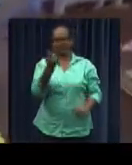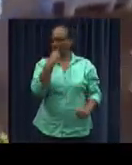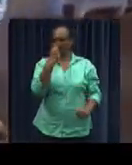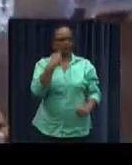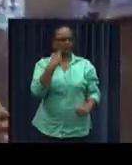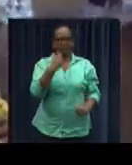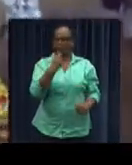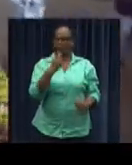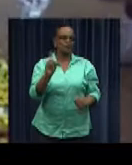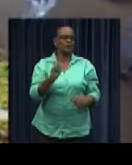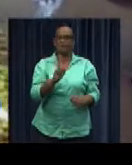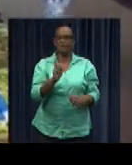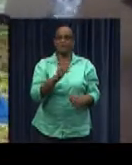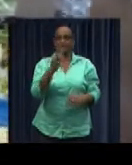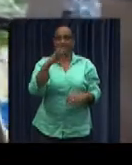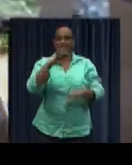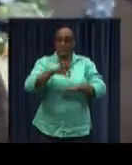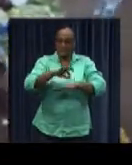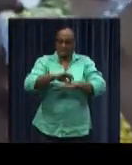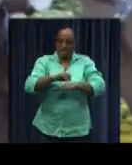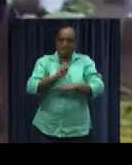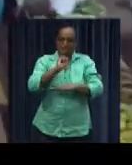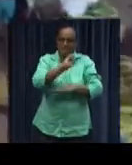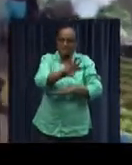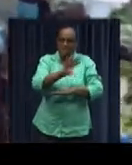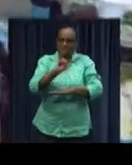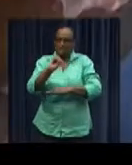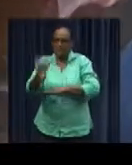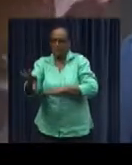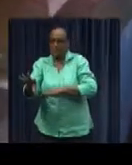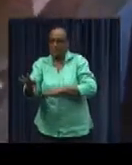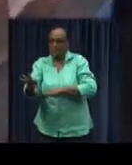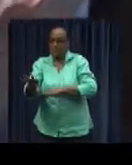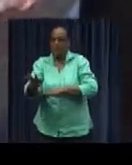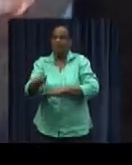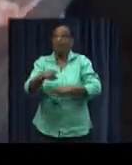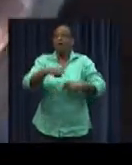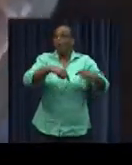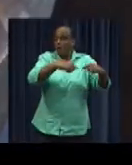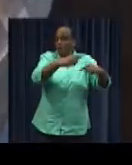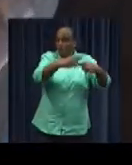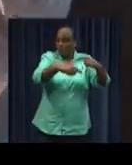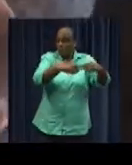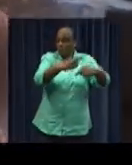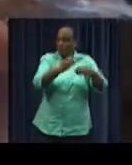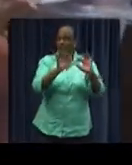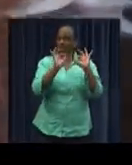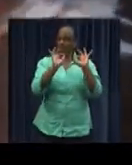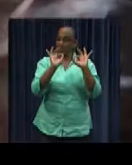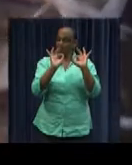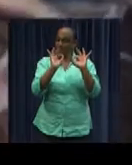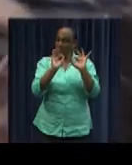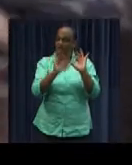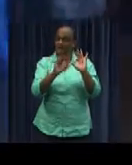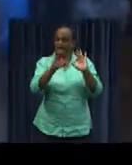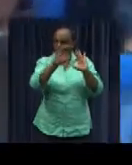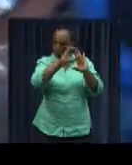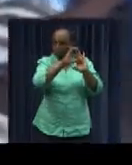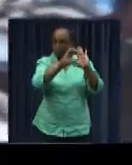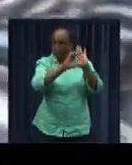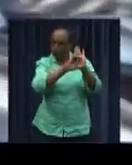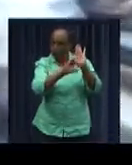renowned ambassador Fernando Smith of Chile, unhealthy food contributes to various